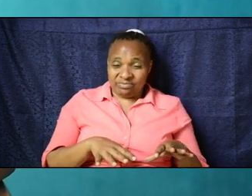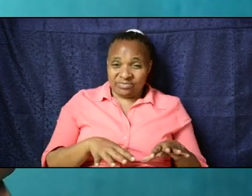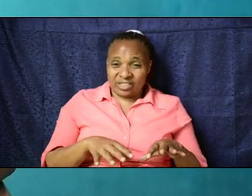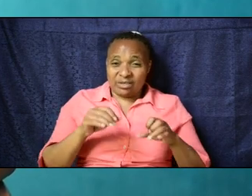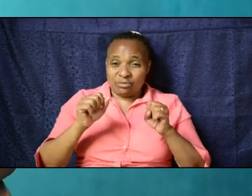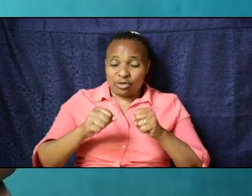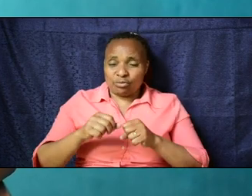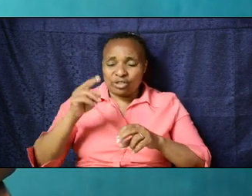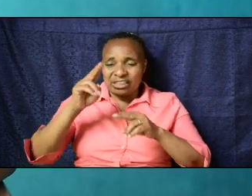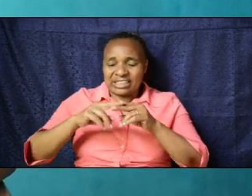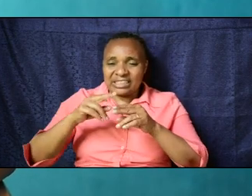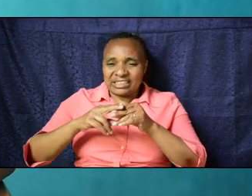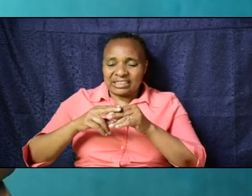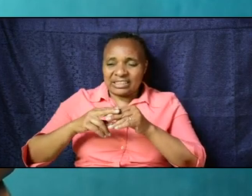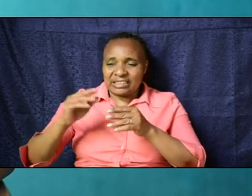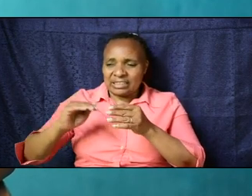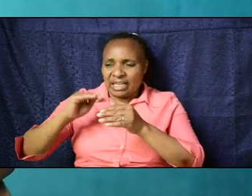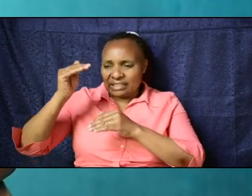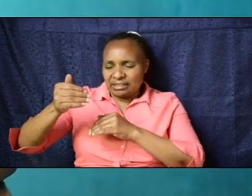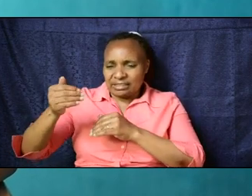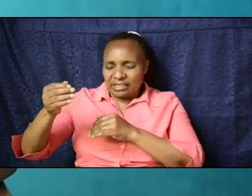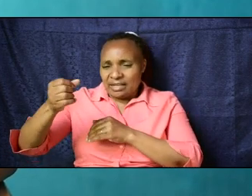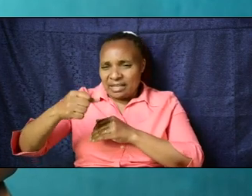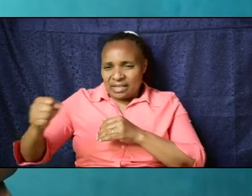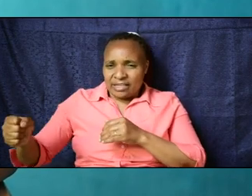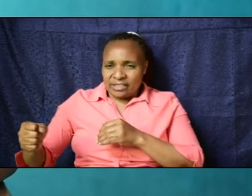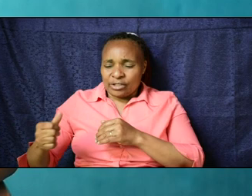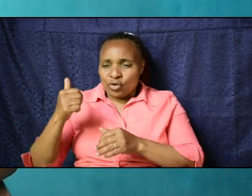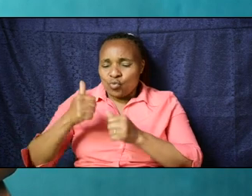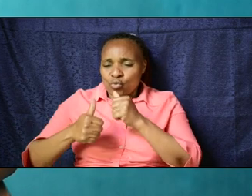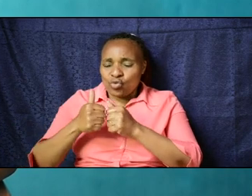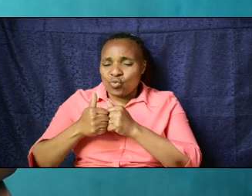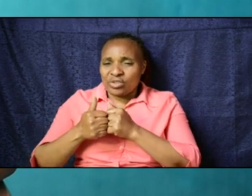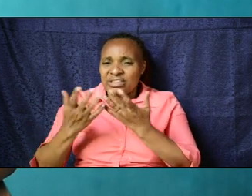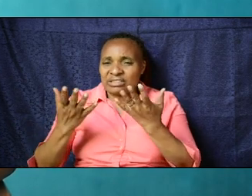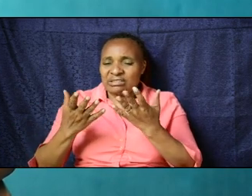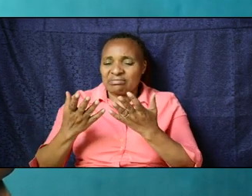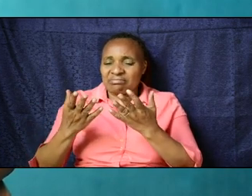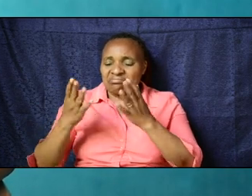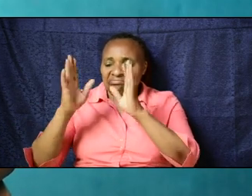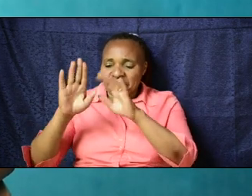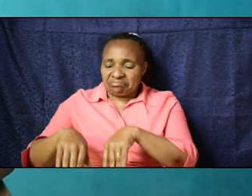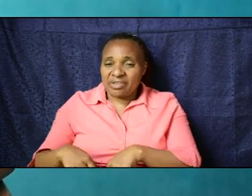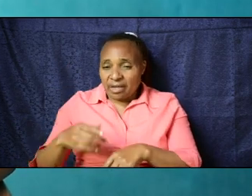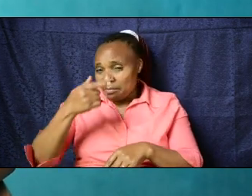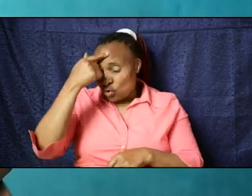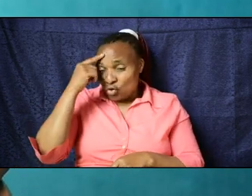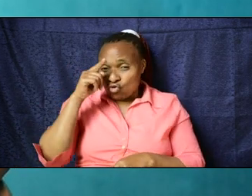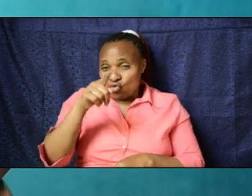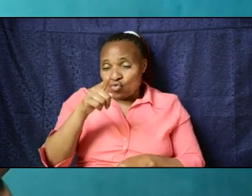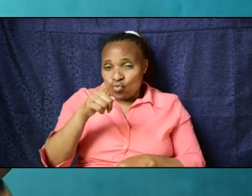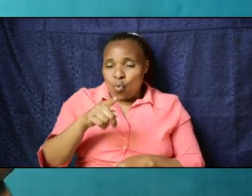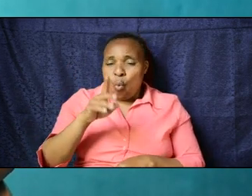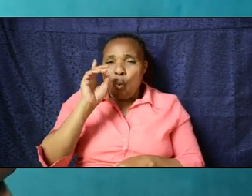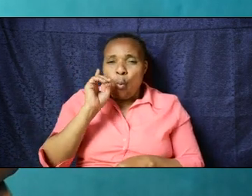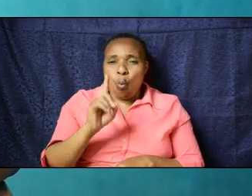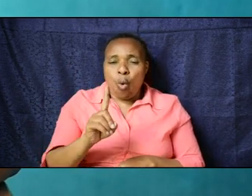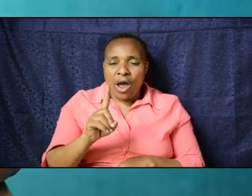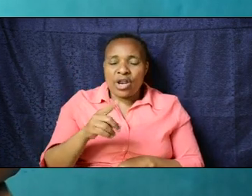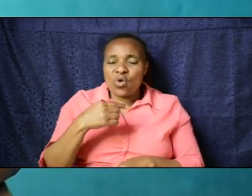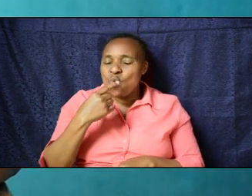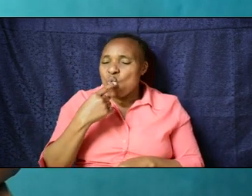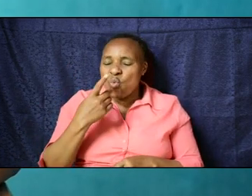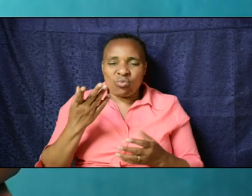outside the city gate, which was a disgrace, because of you, and you're the one who really don't